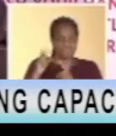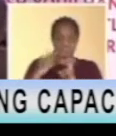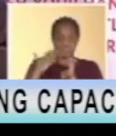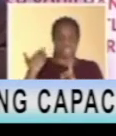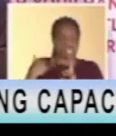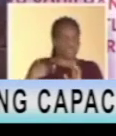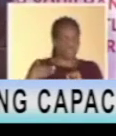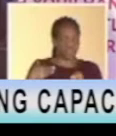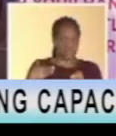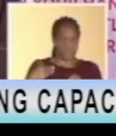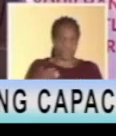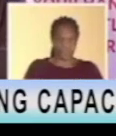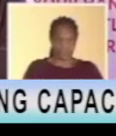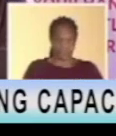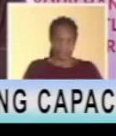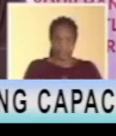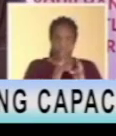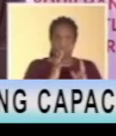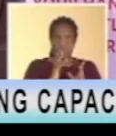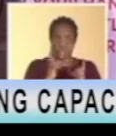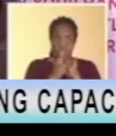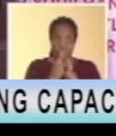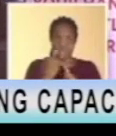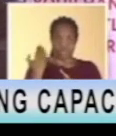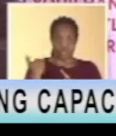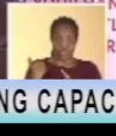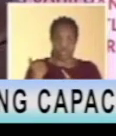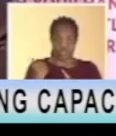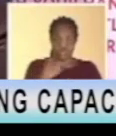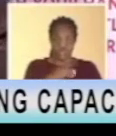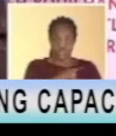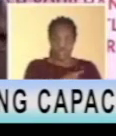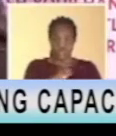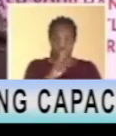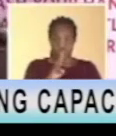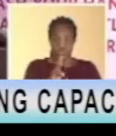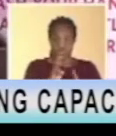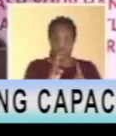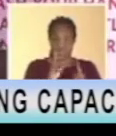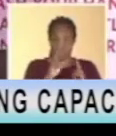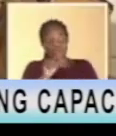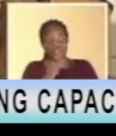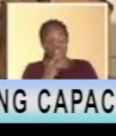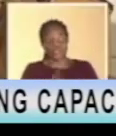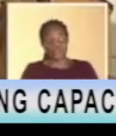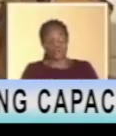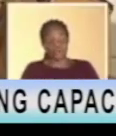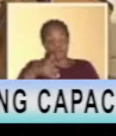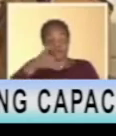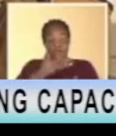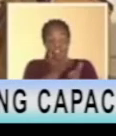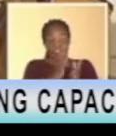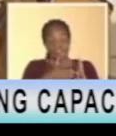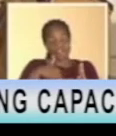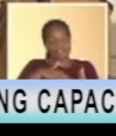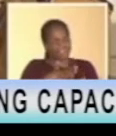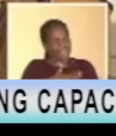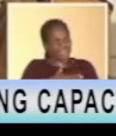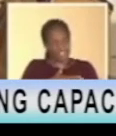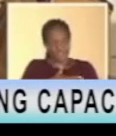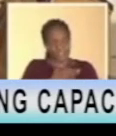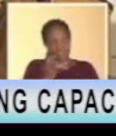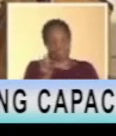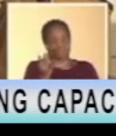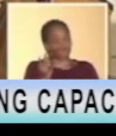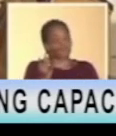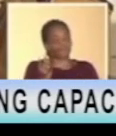had contacts to confirmed cases, 12 of them presented with COVID-19 related